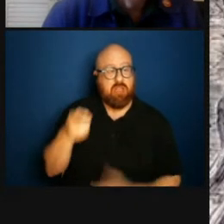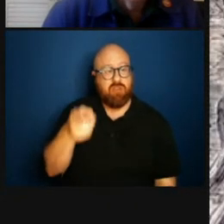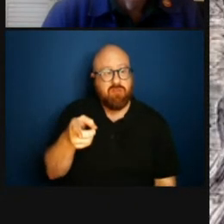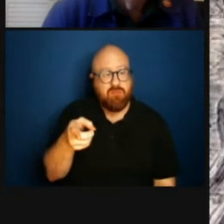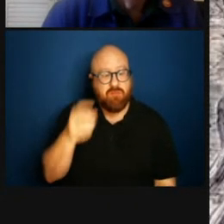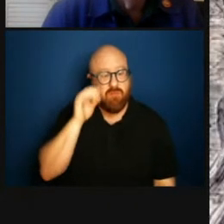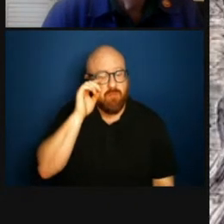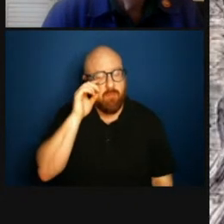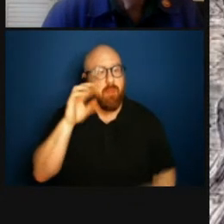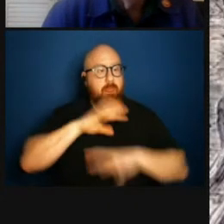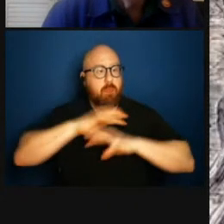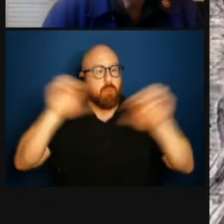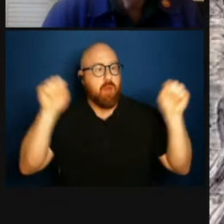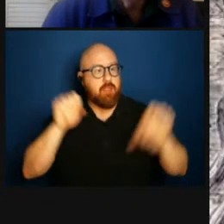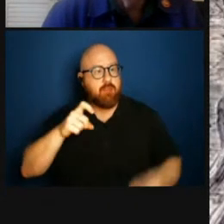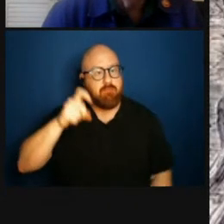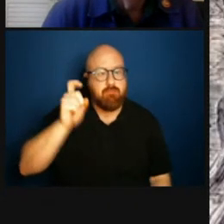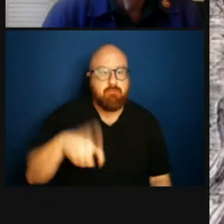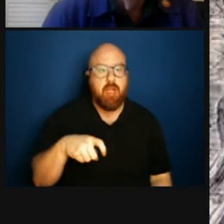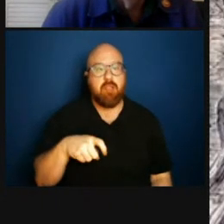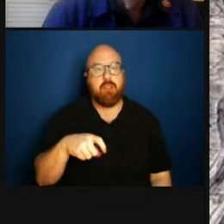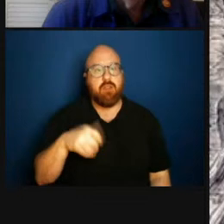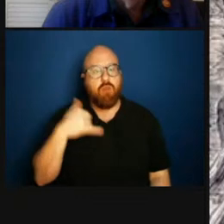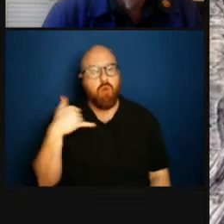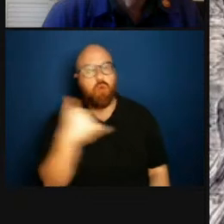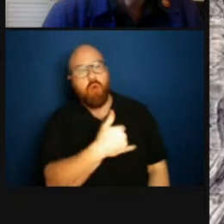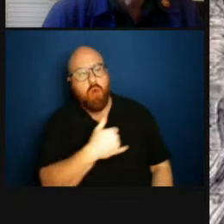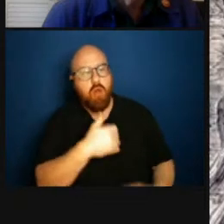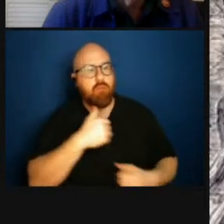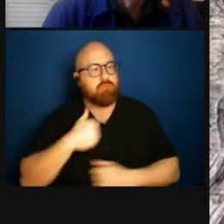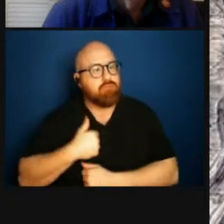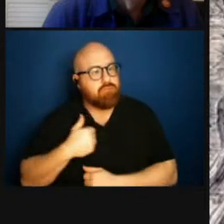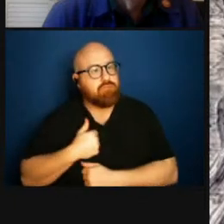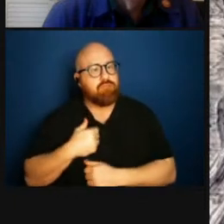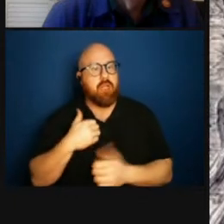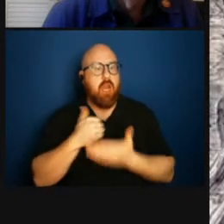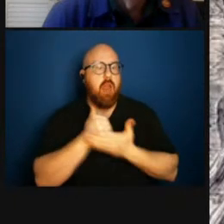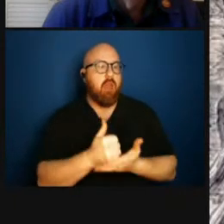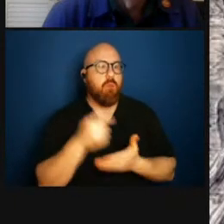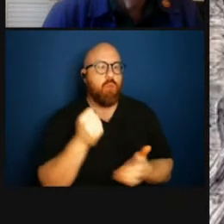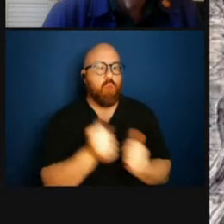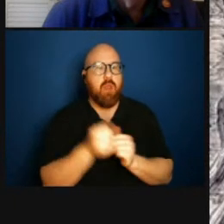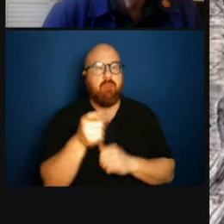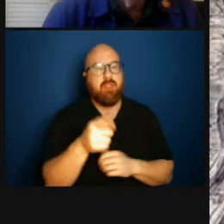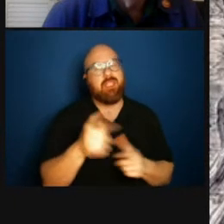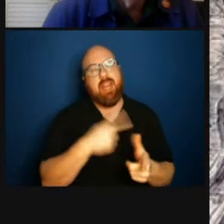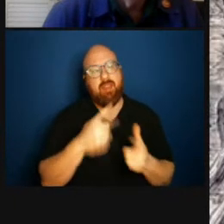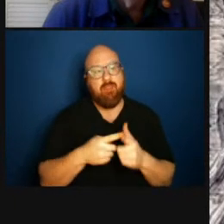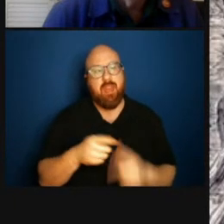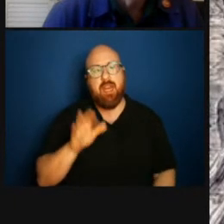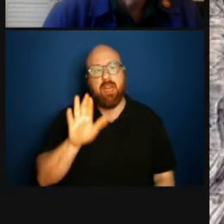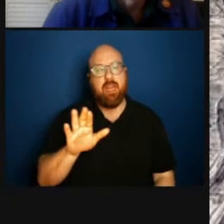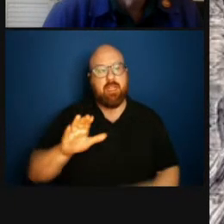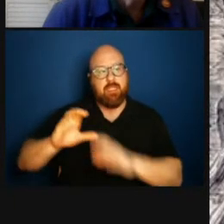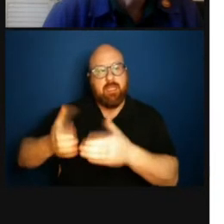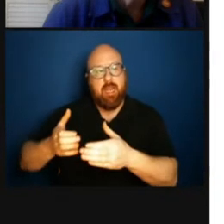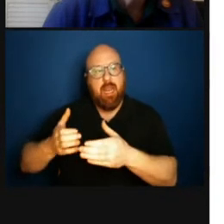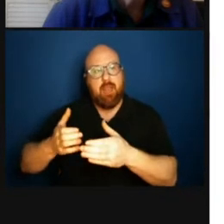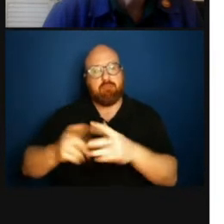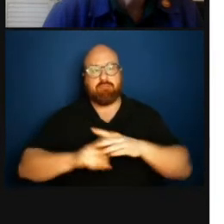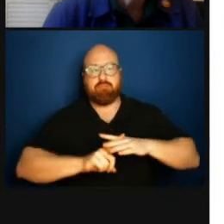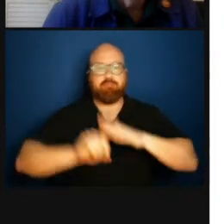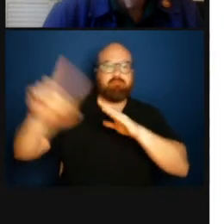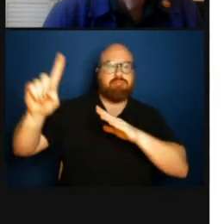four escapees from Mr. Gorsuch fled to Canada with the help of Frederick Douglass. Next.